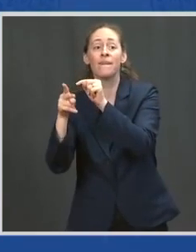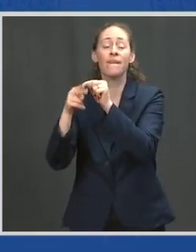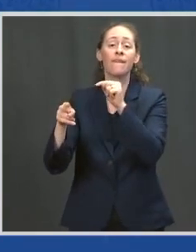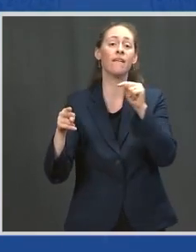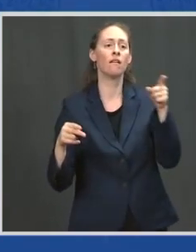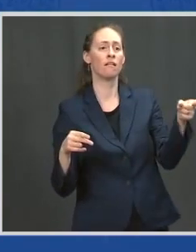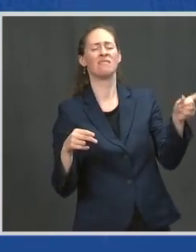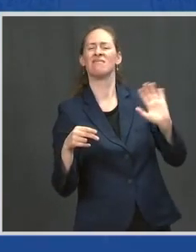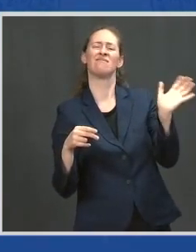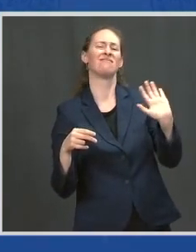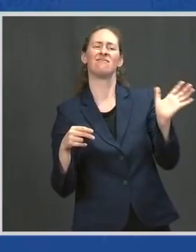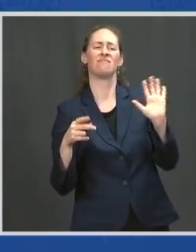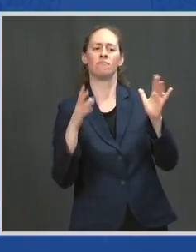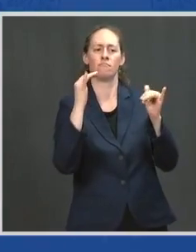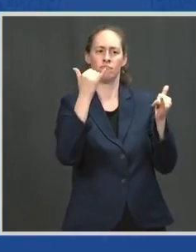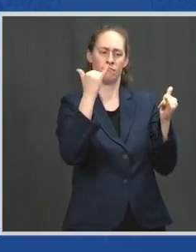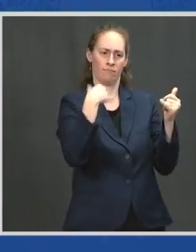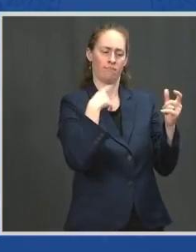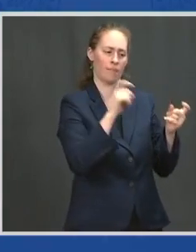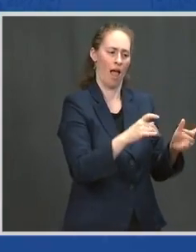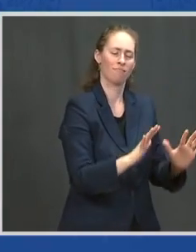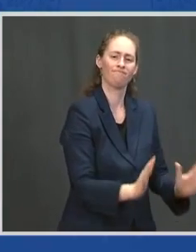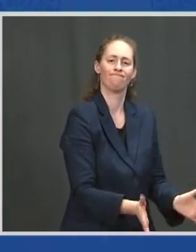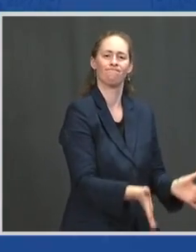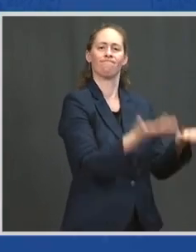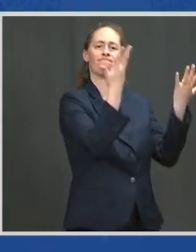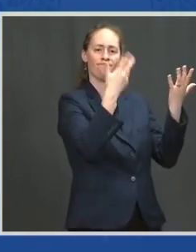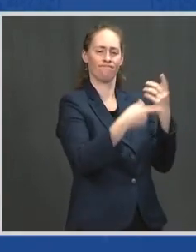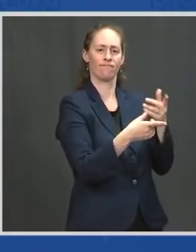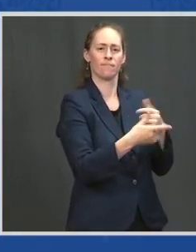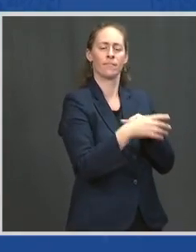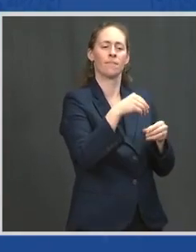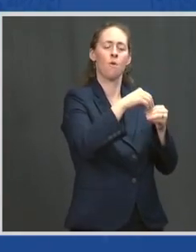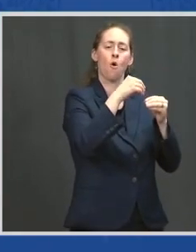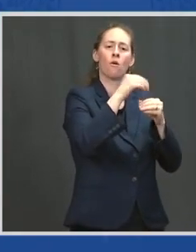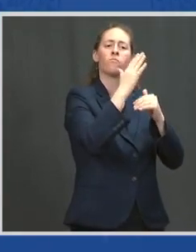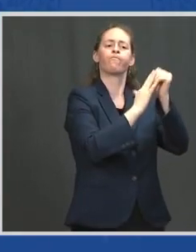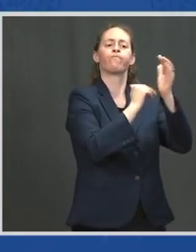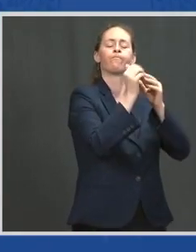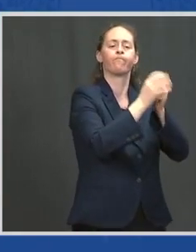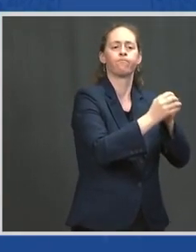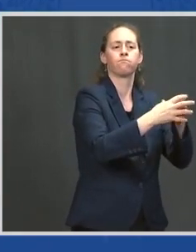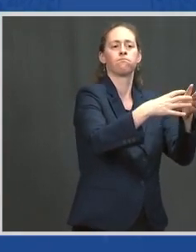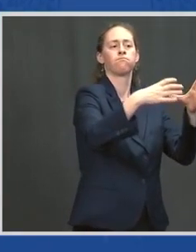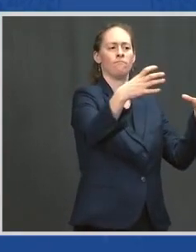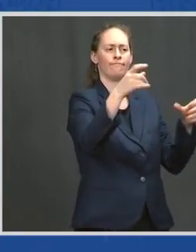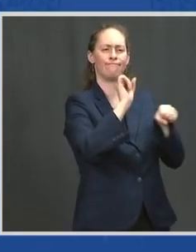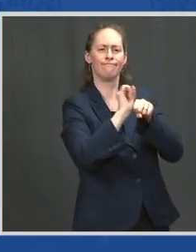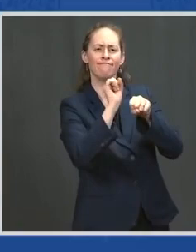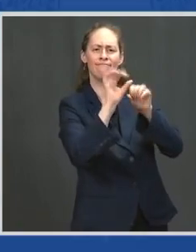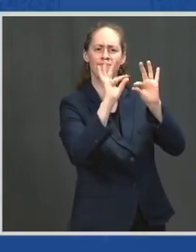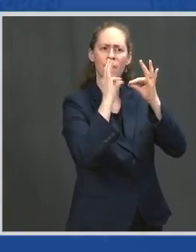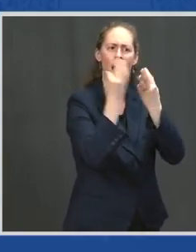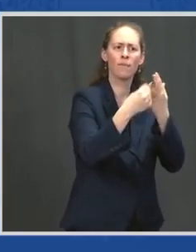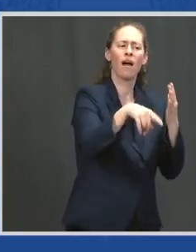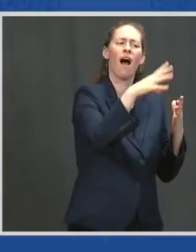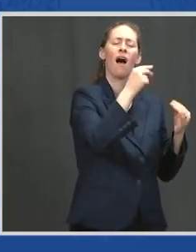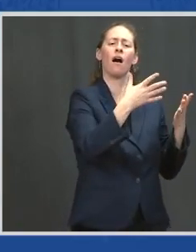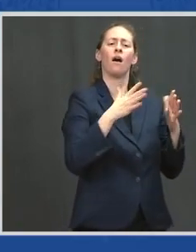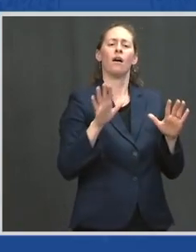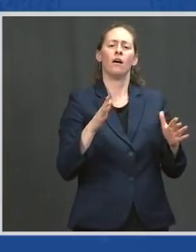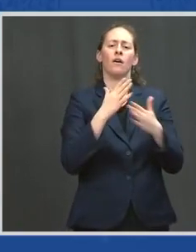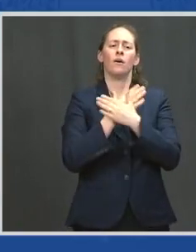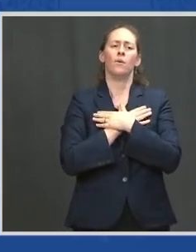middle out. We can choose to give hard-working families a break, a tax break in effect. We can choose to invest in our